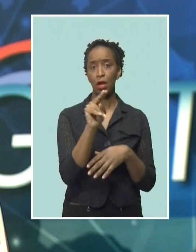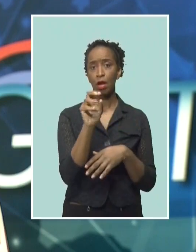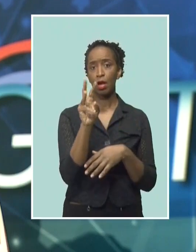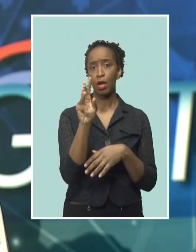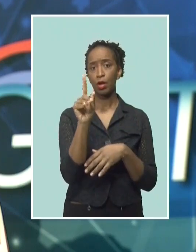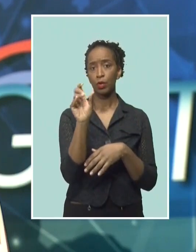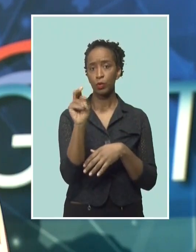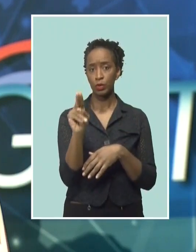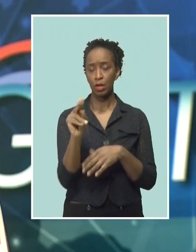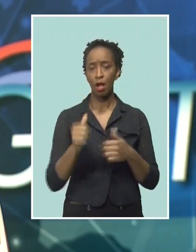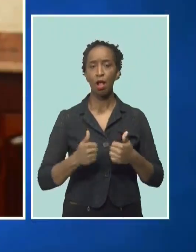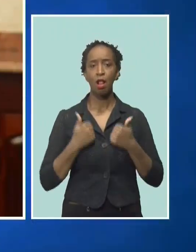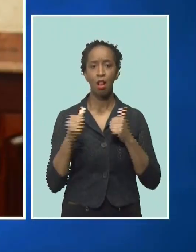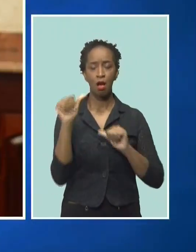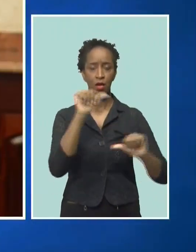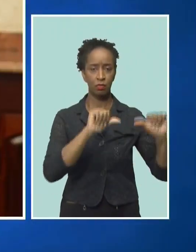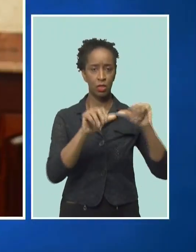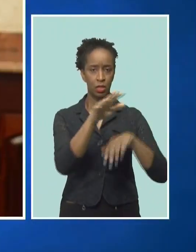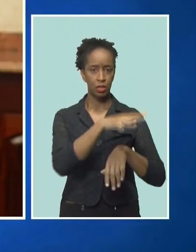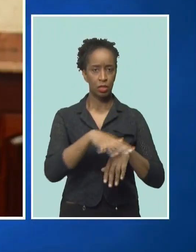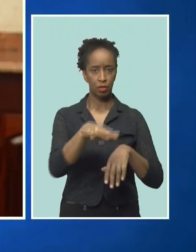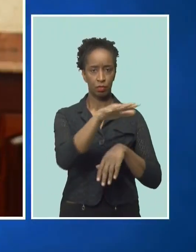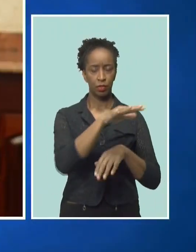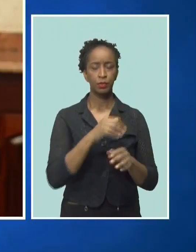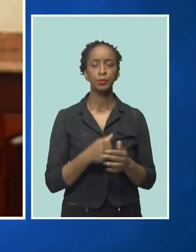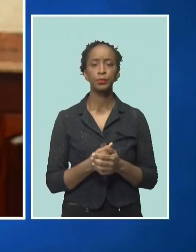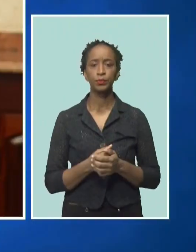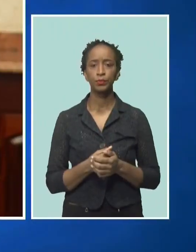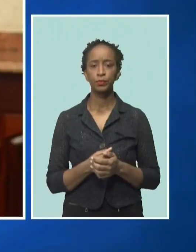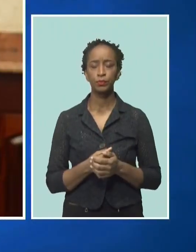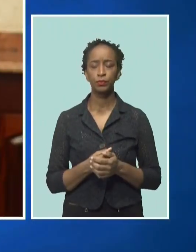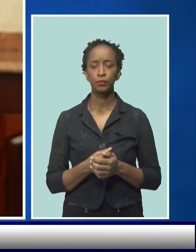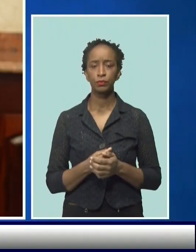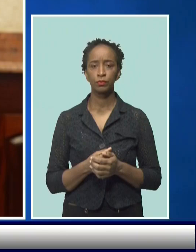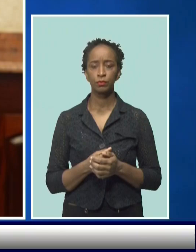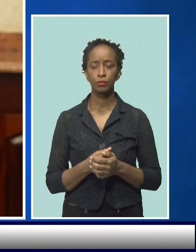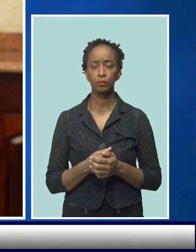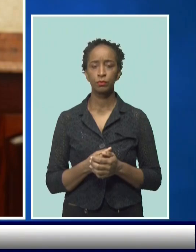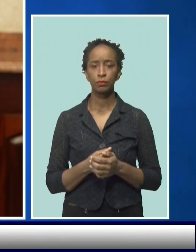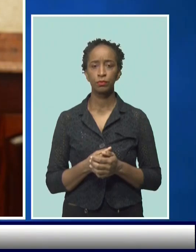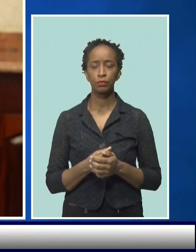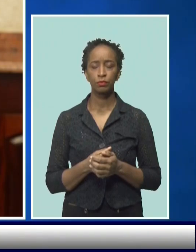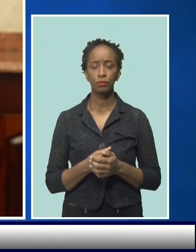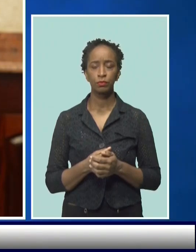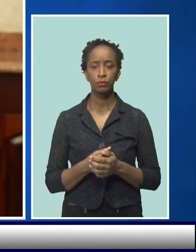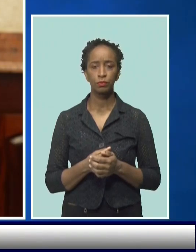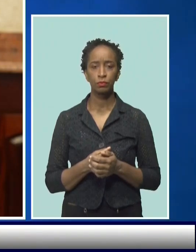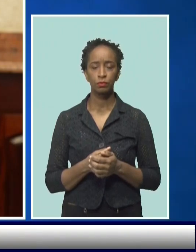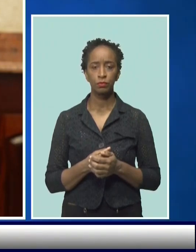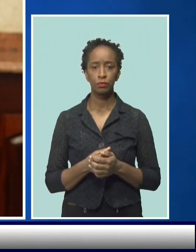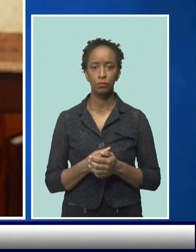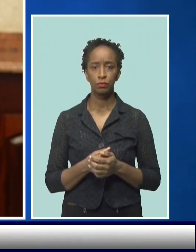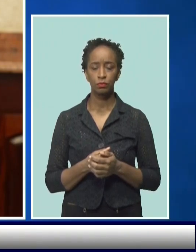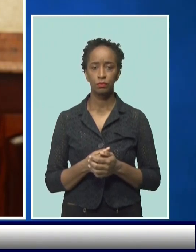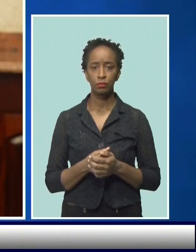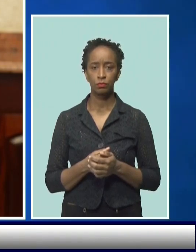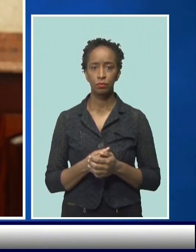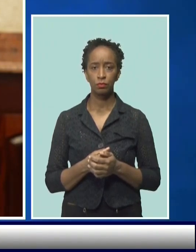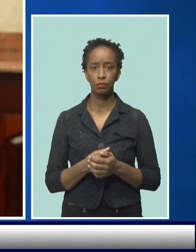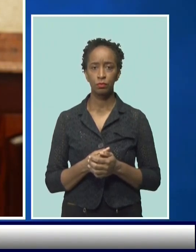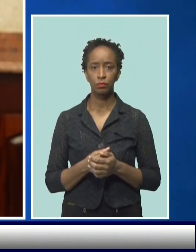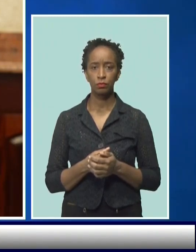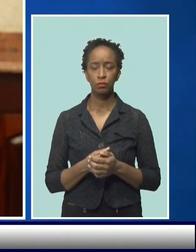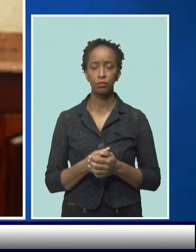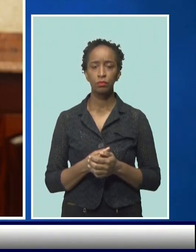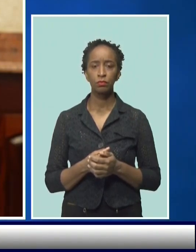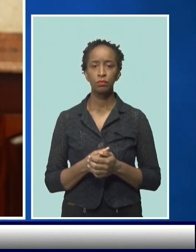Park. It is not to say that we're in a position as a country to move away from a brick and mortar